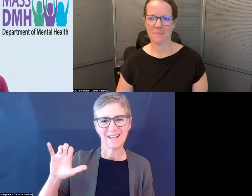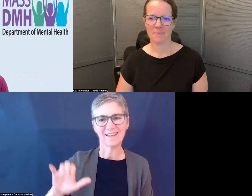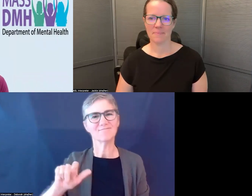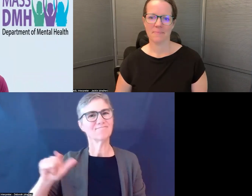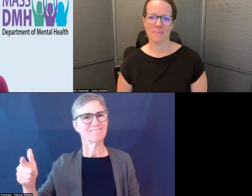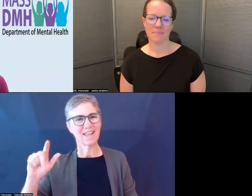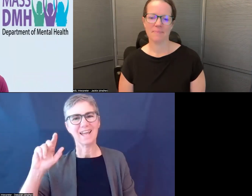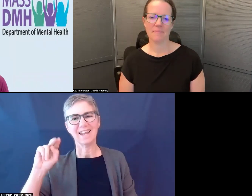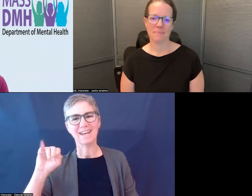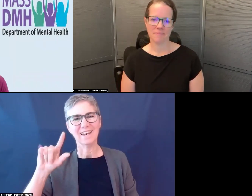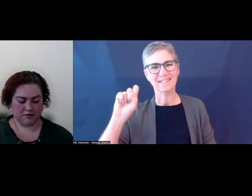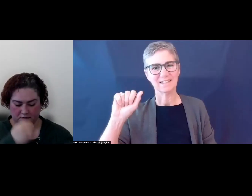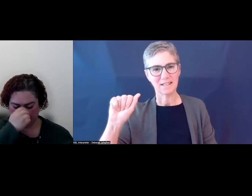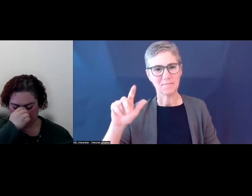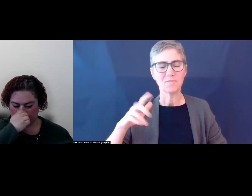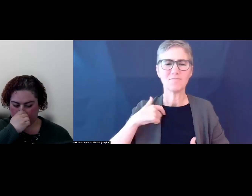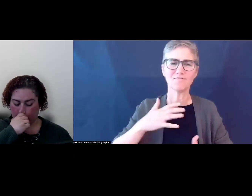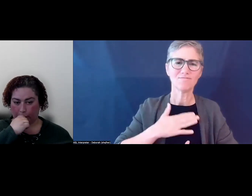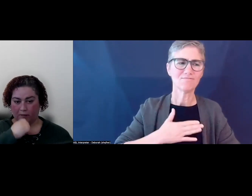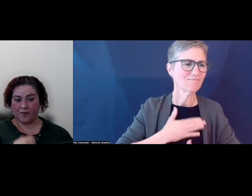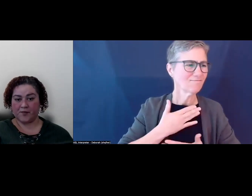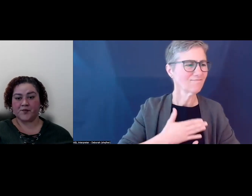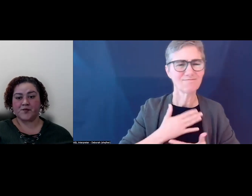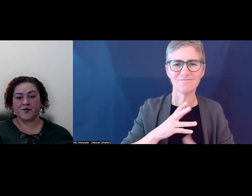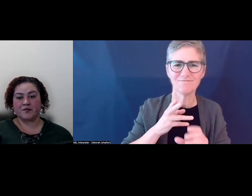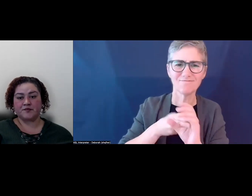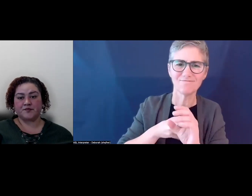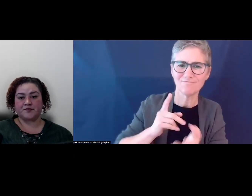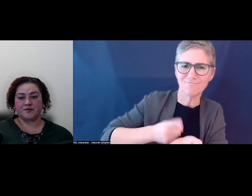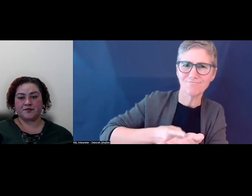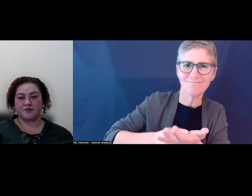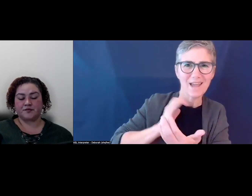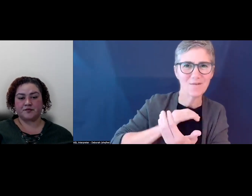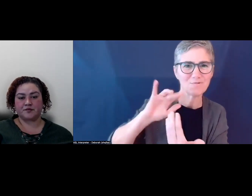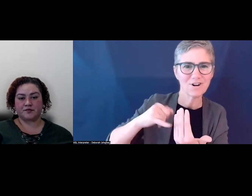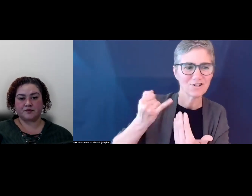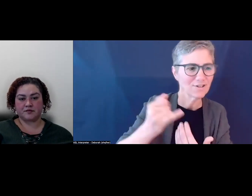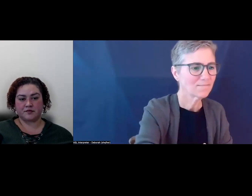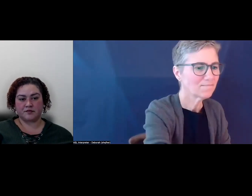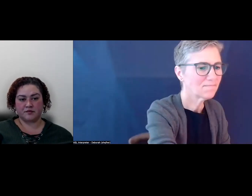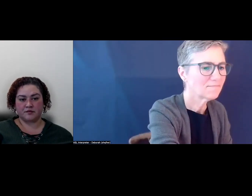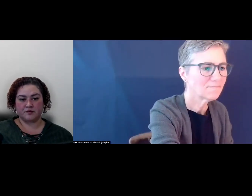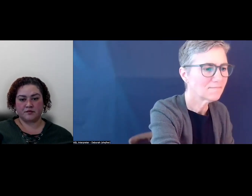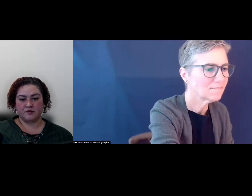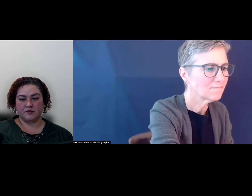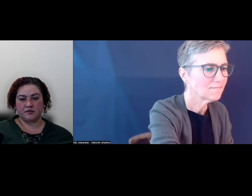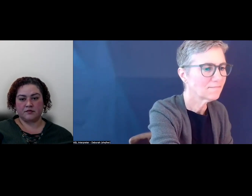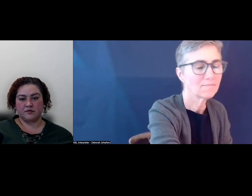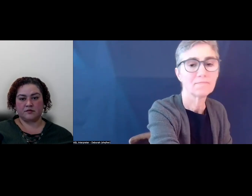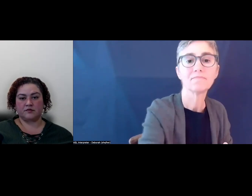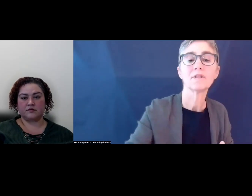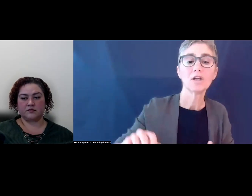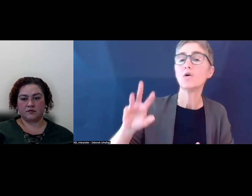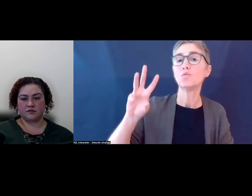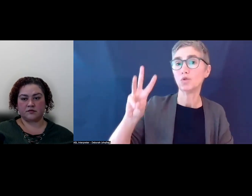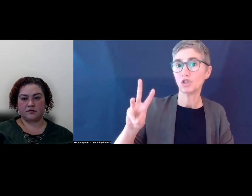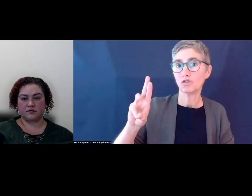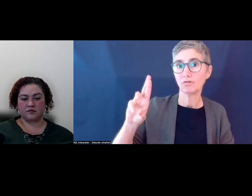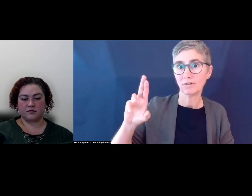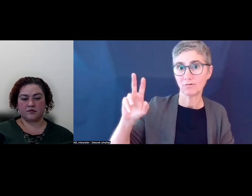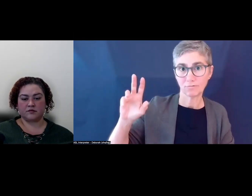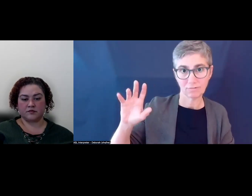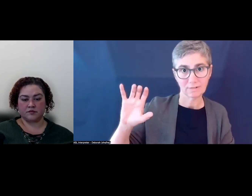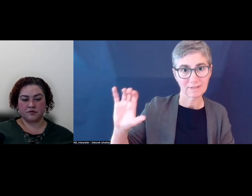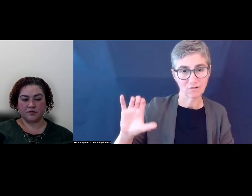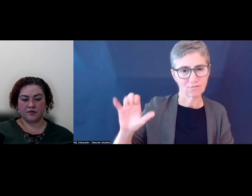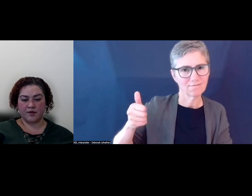the Aggression Management Pilot Project. Worcester Recovery Center is a 320-bed